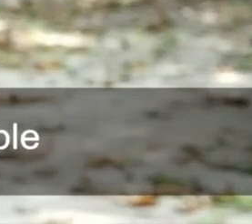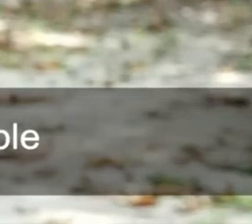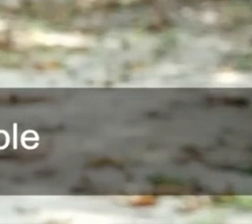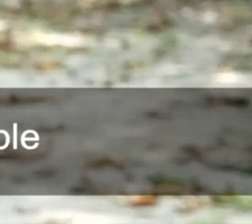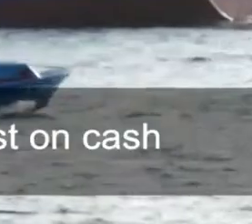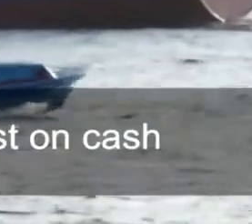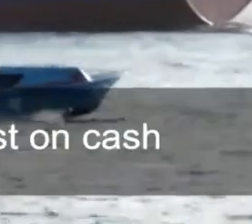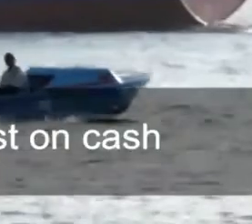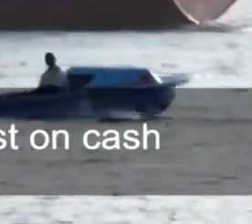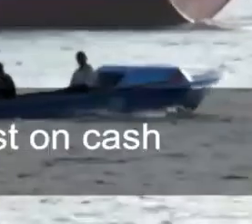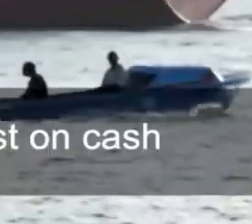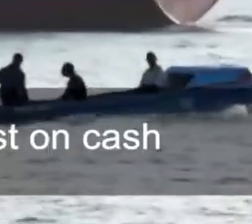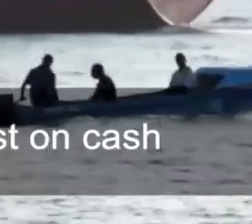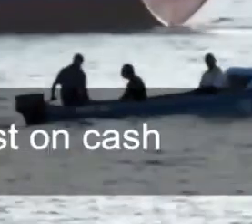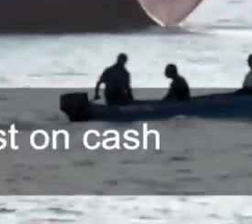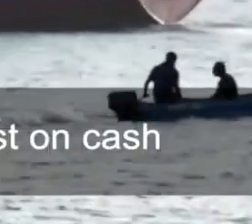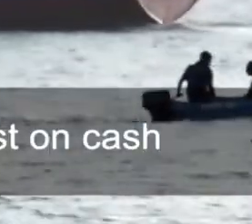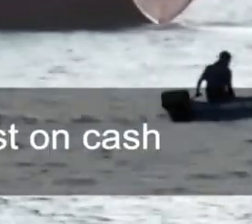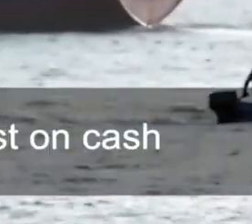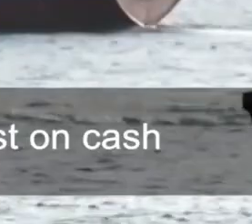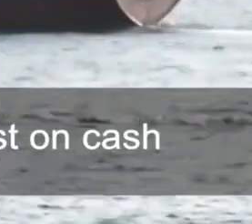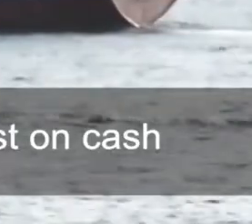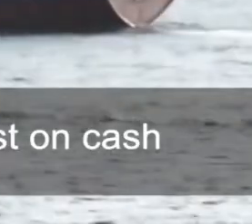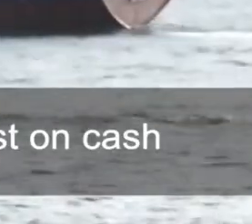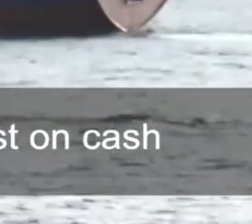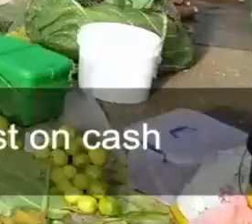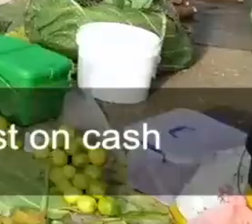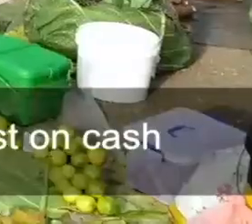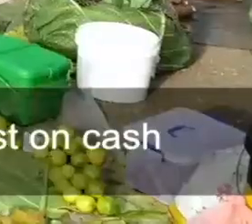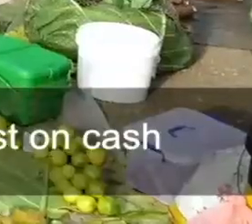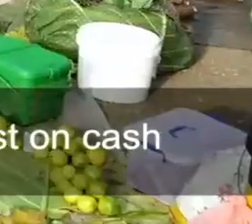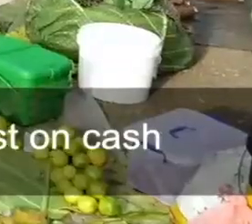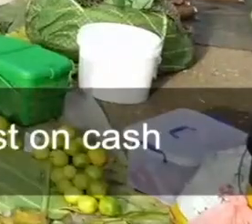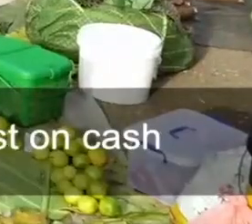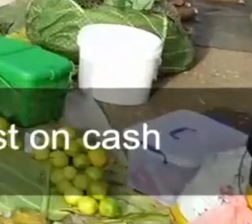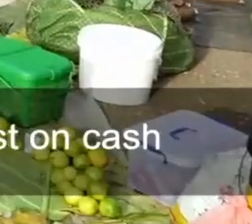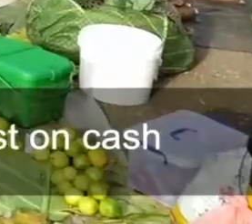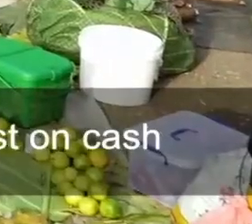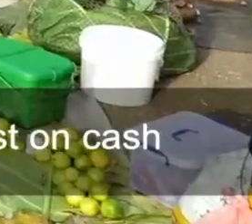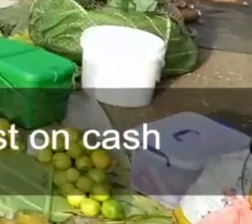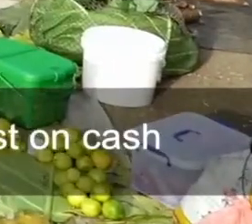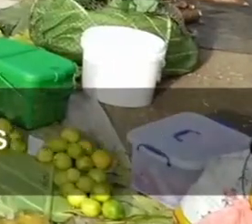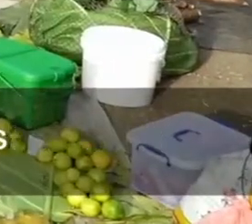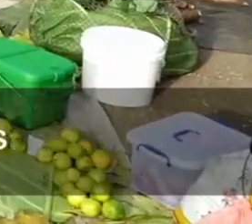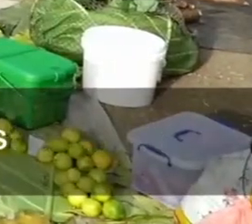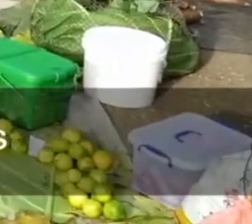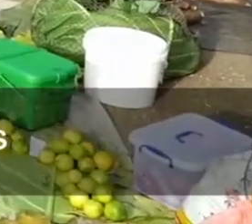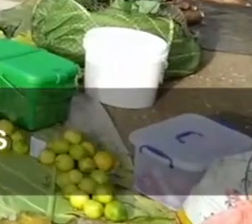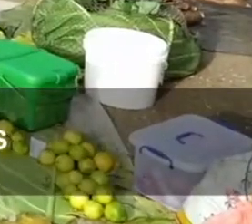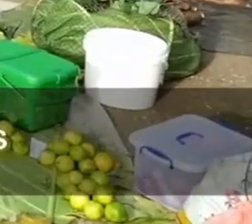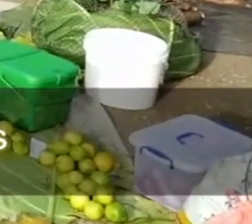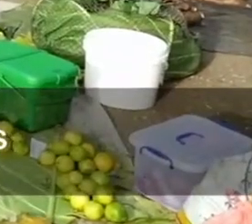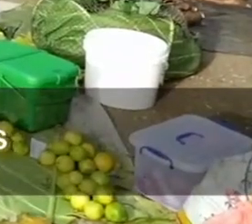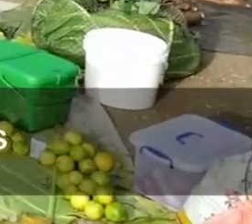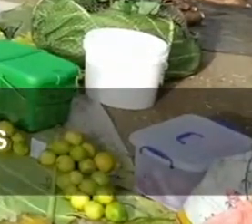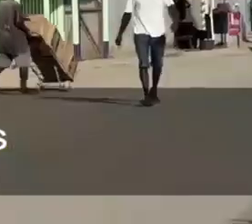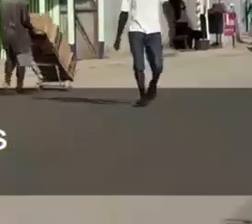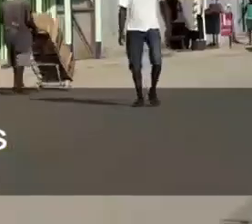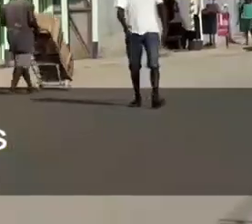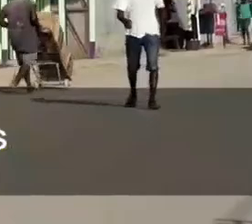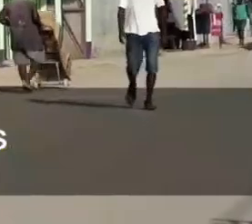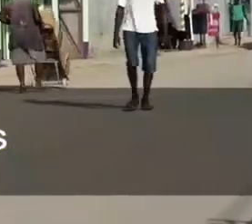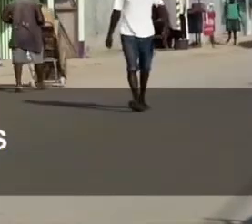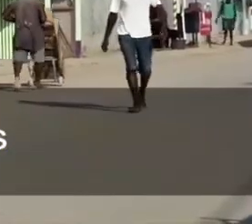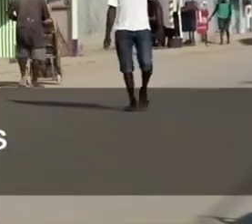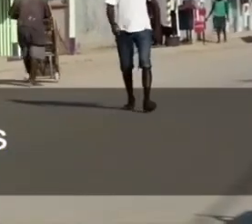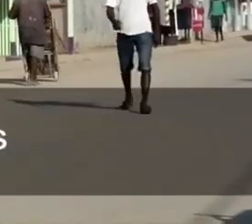is on the table. And what I experience is that most of the people, they more depend on the cows. And most of the people, they depend